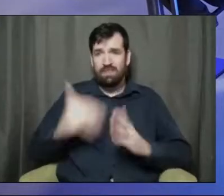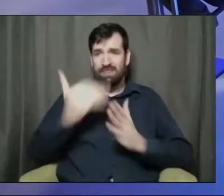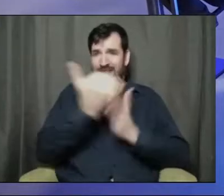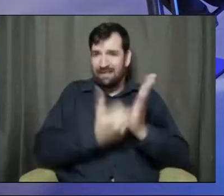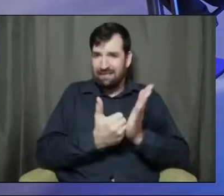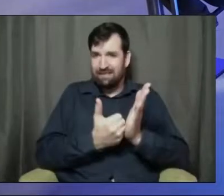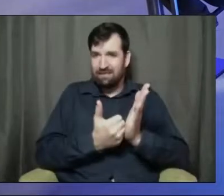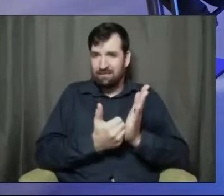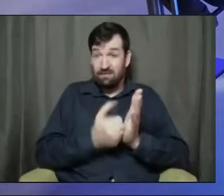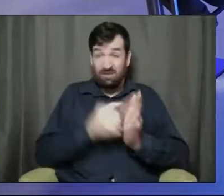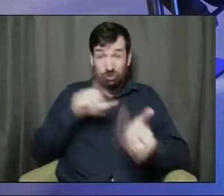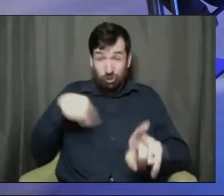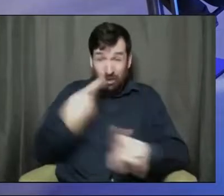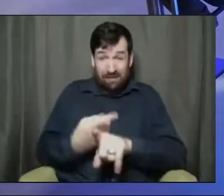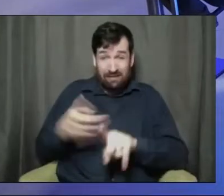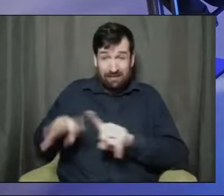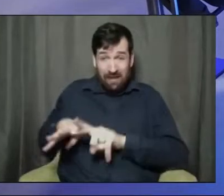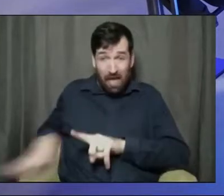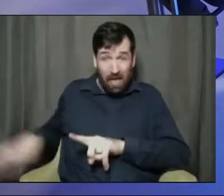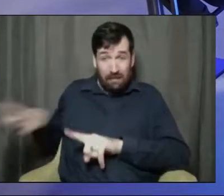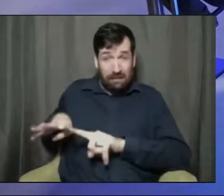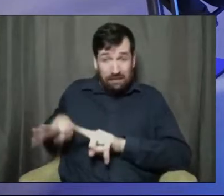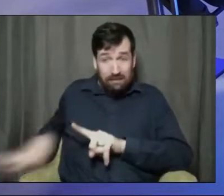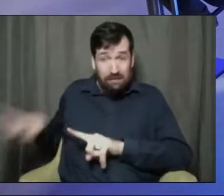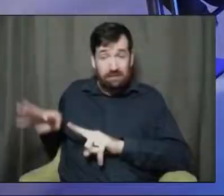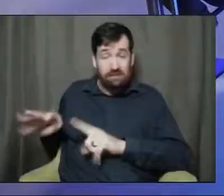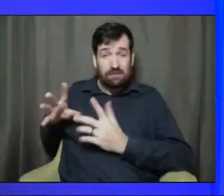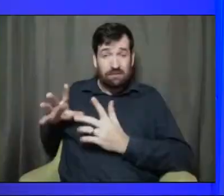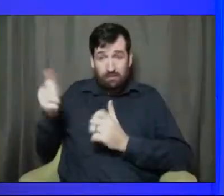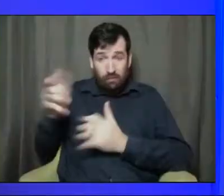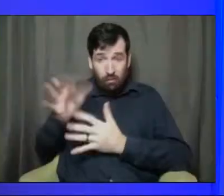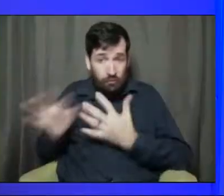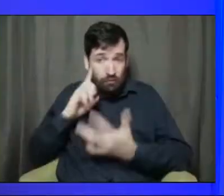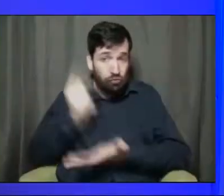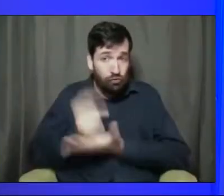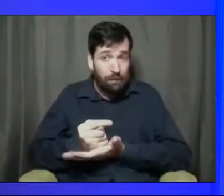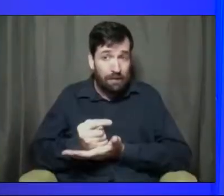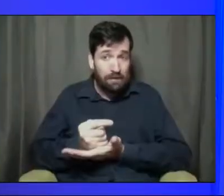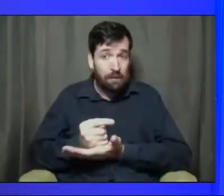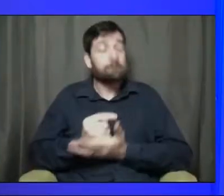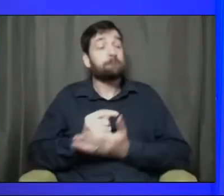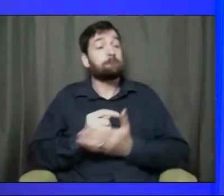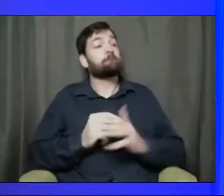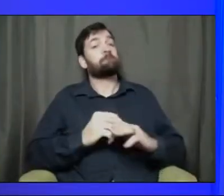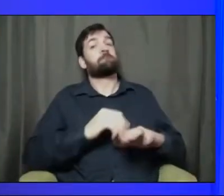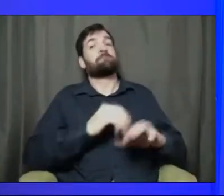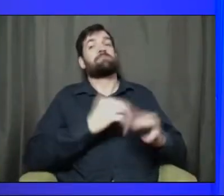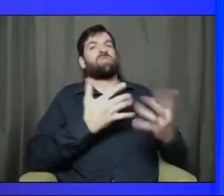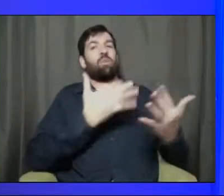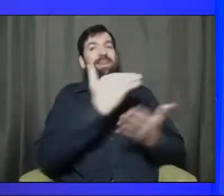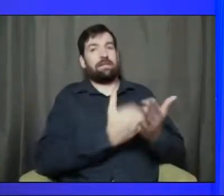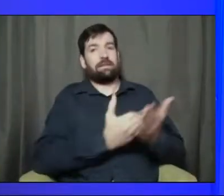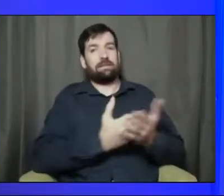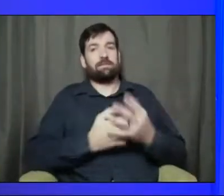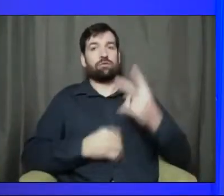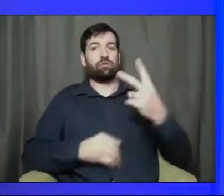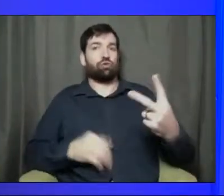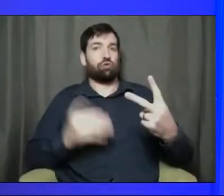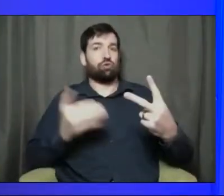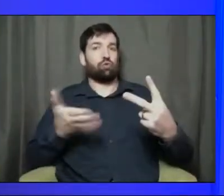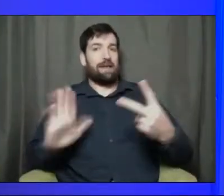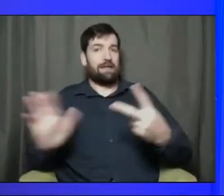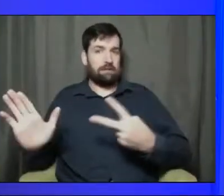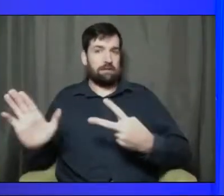just dialysis? Is there other options and treatment? Right. So on the wait list, there are two ways to end up there. One is to have